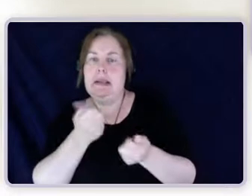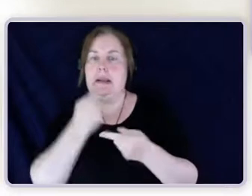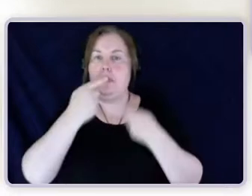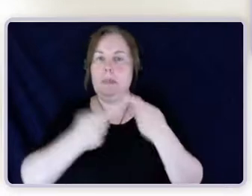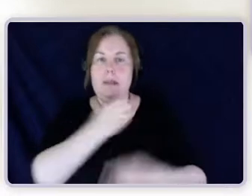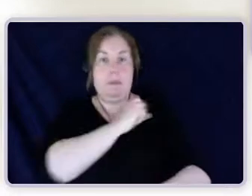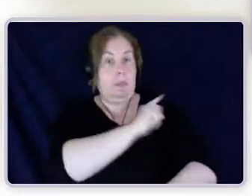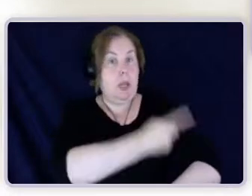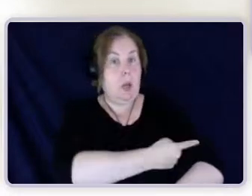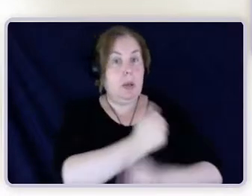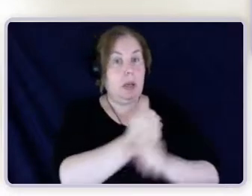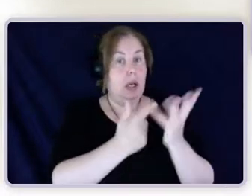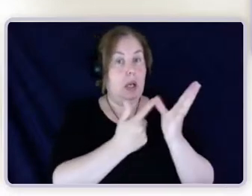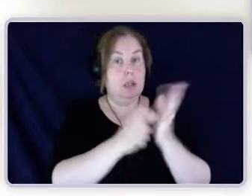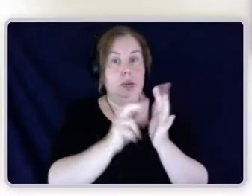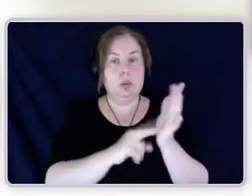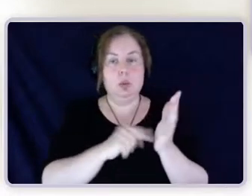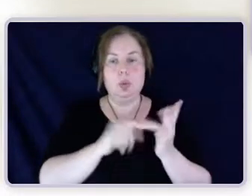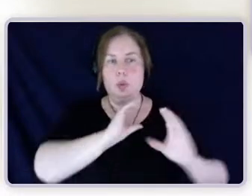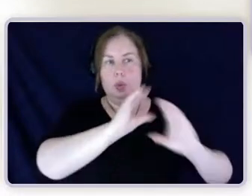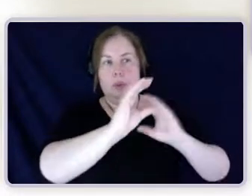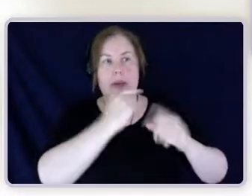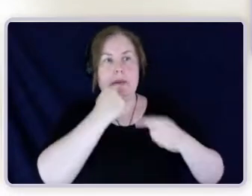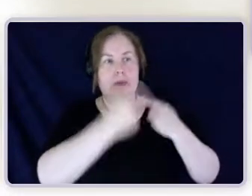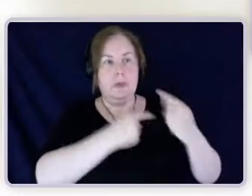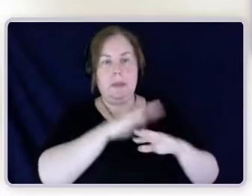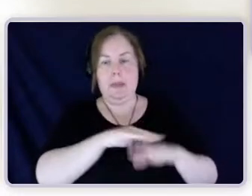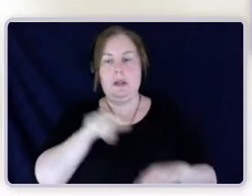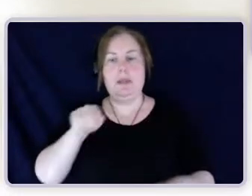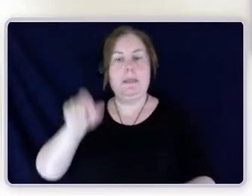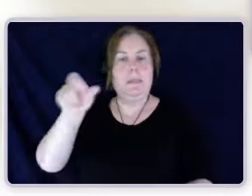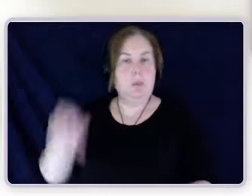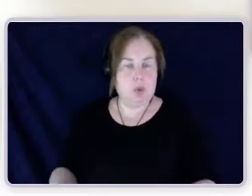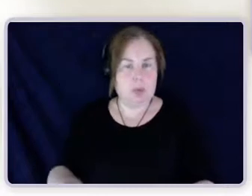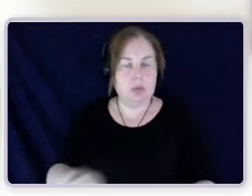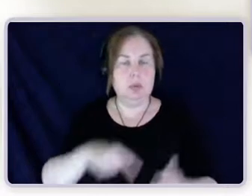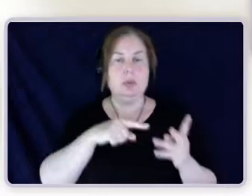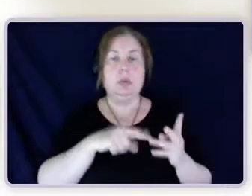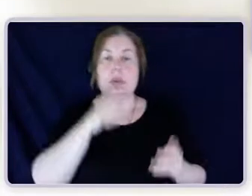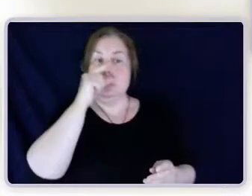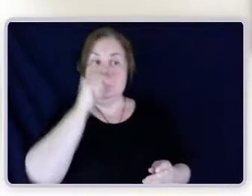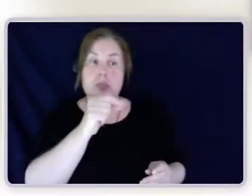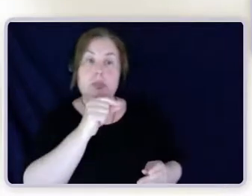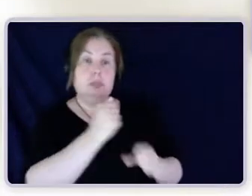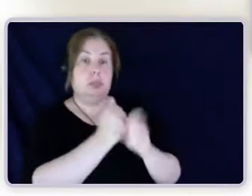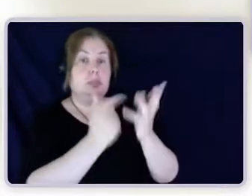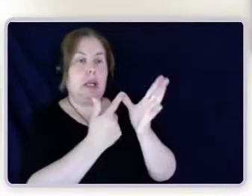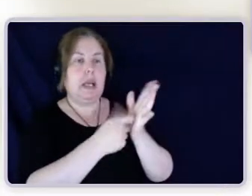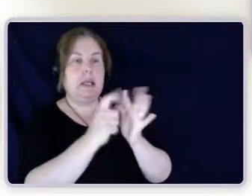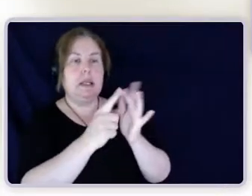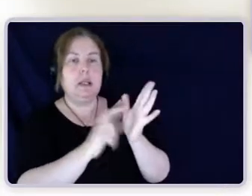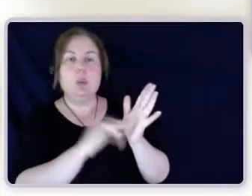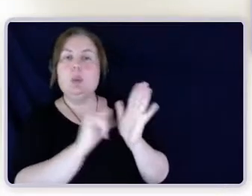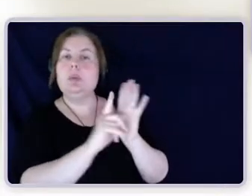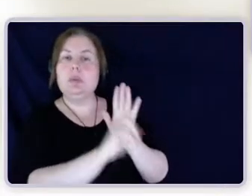information about the supported person, to communicate decisions that are made by the supported person, or to help